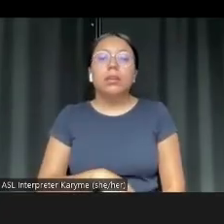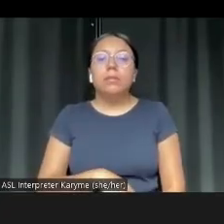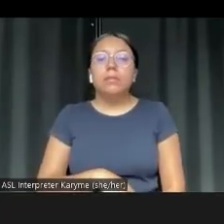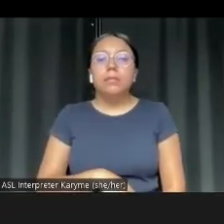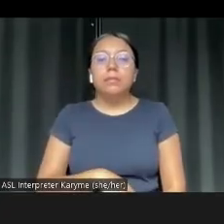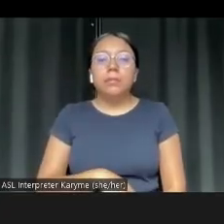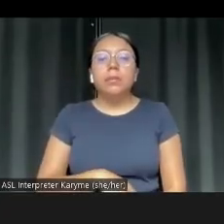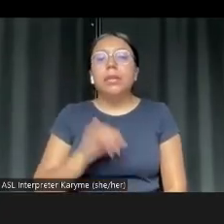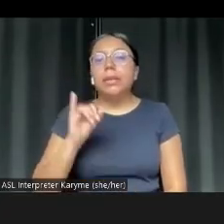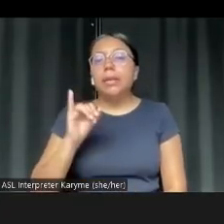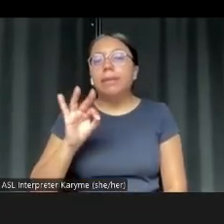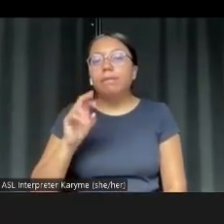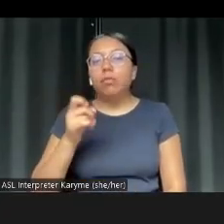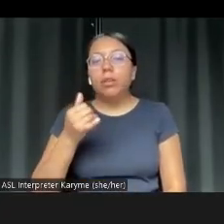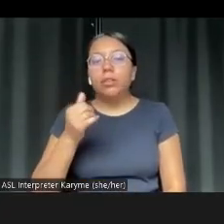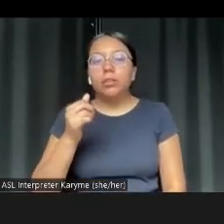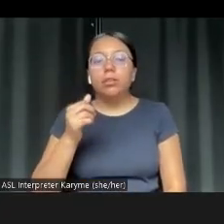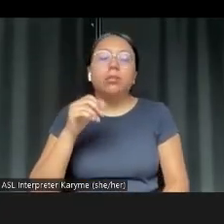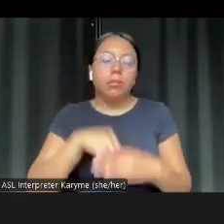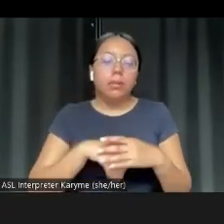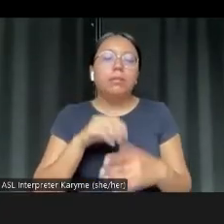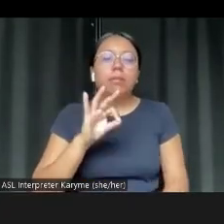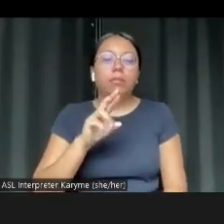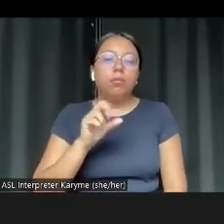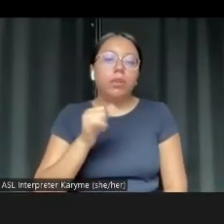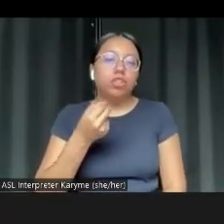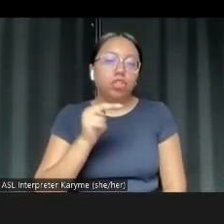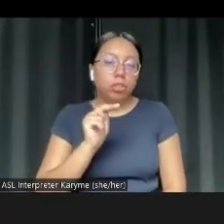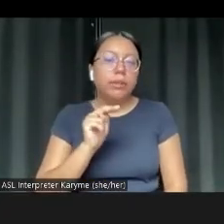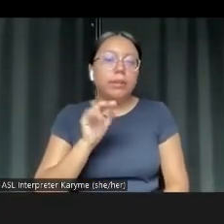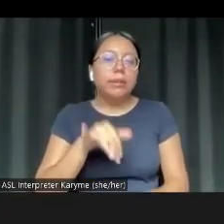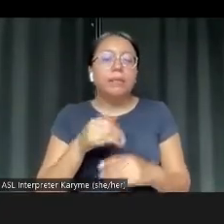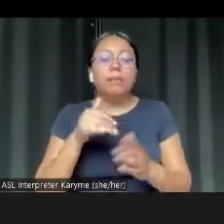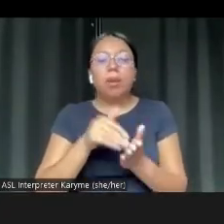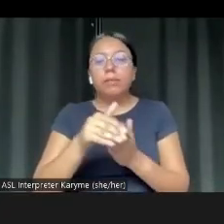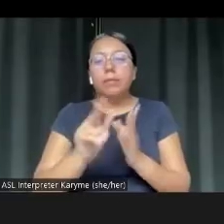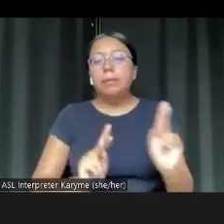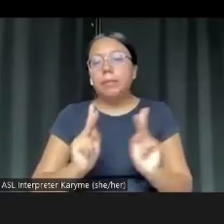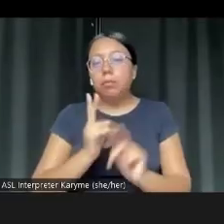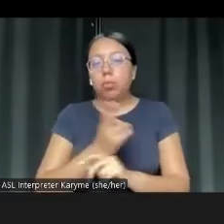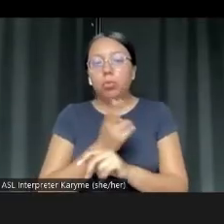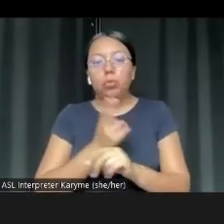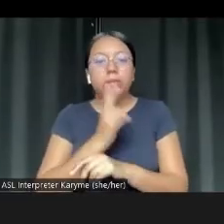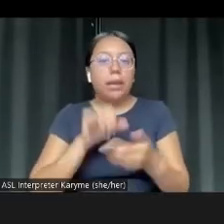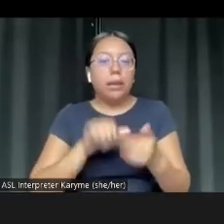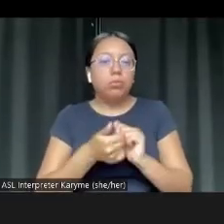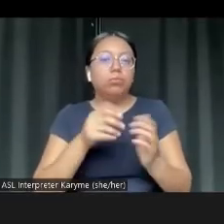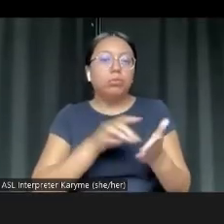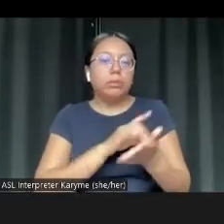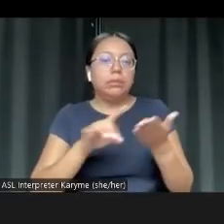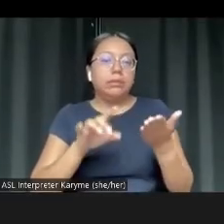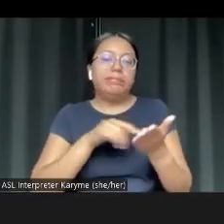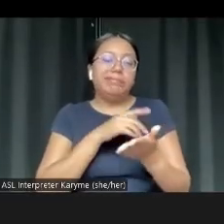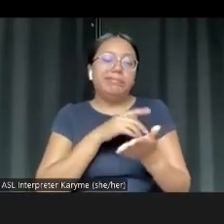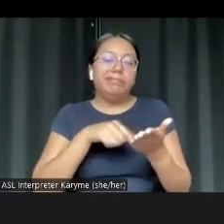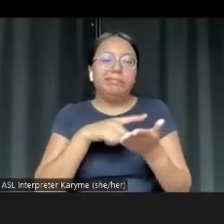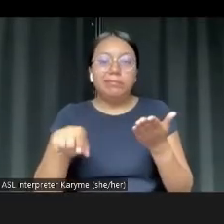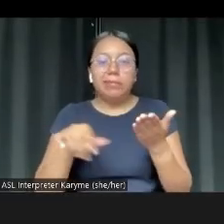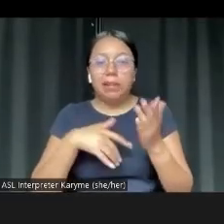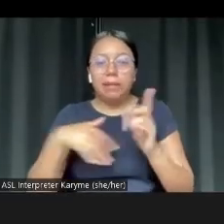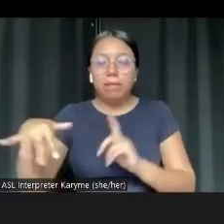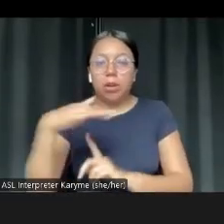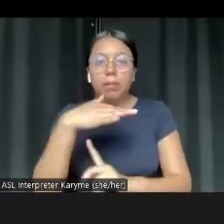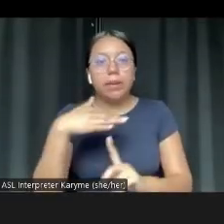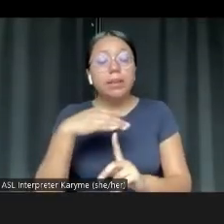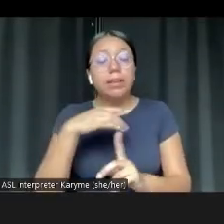disabled thinkers and writers and designers use to critique the built environment. And these concepts have eventually made it into